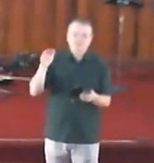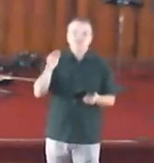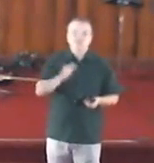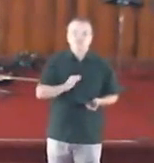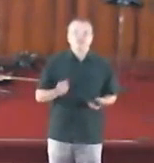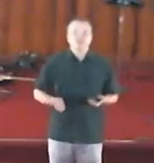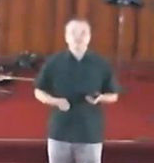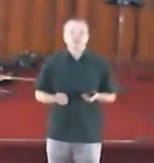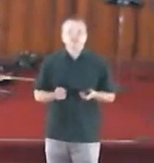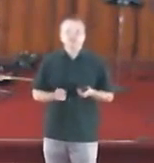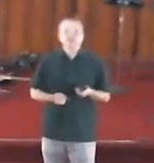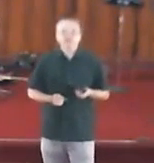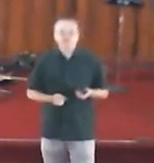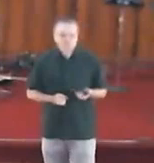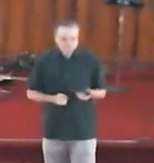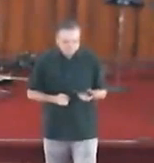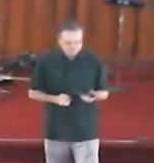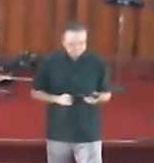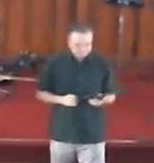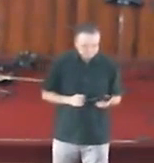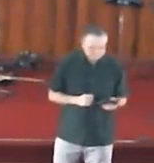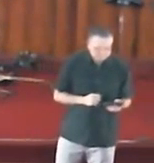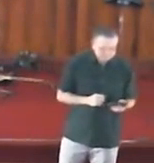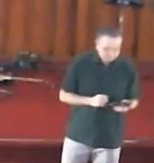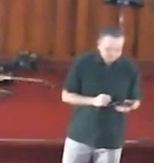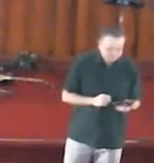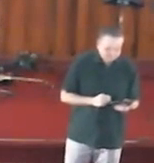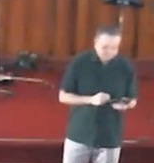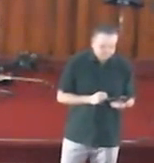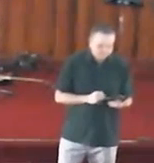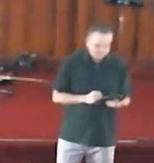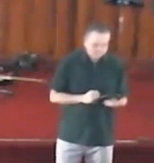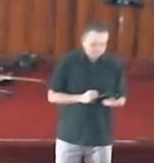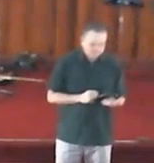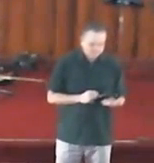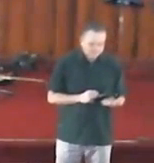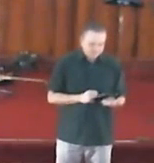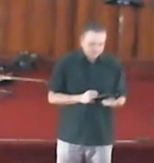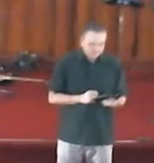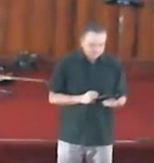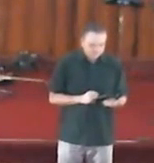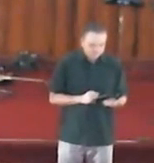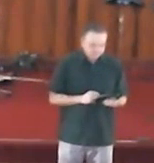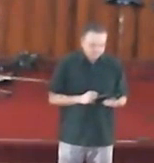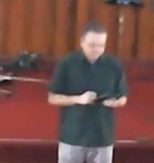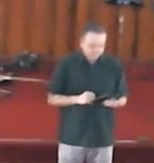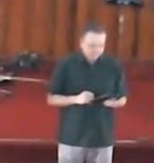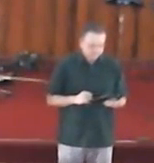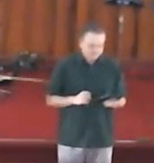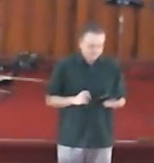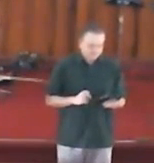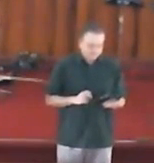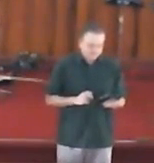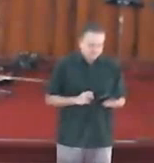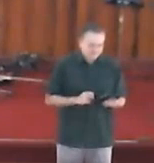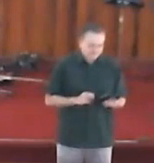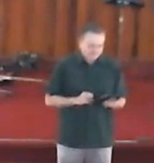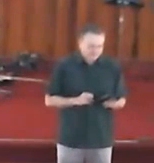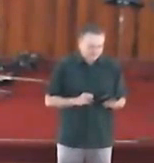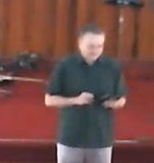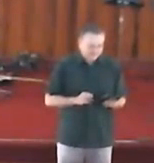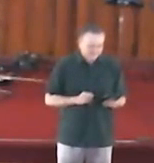un escorpión? And Jesus says, which of you fathers, if your son asks for a fish, will give him a snake